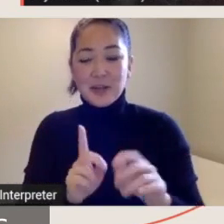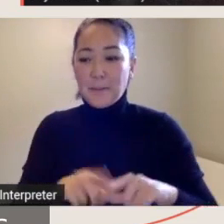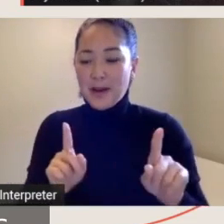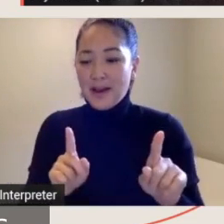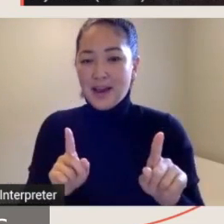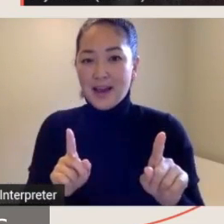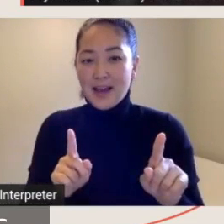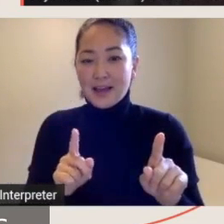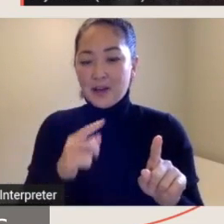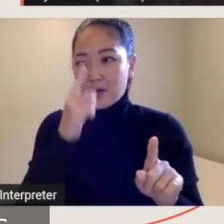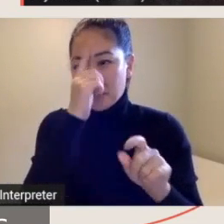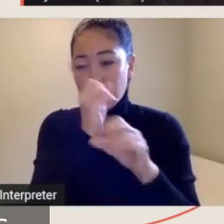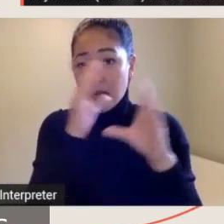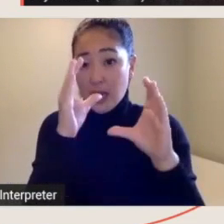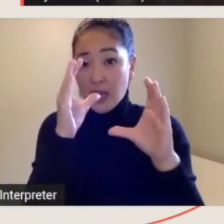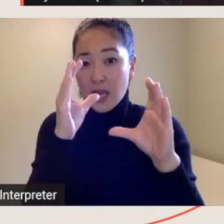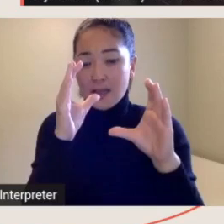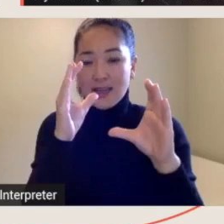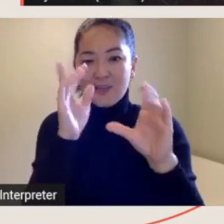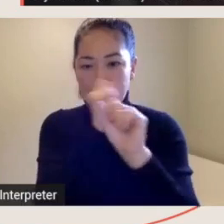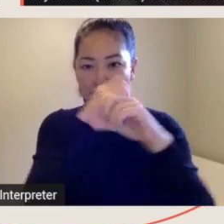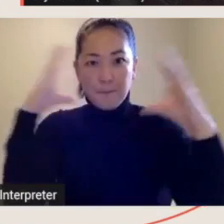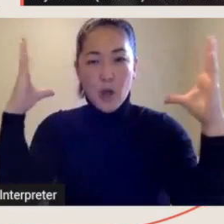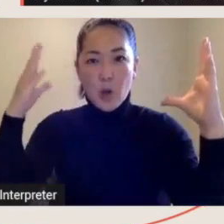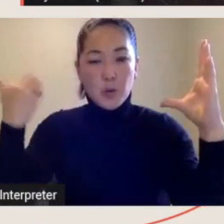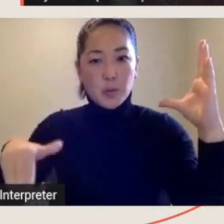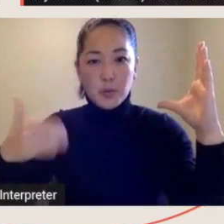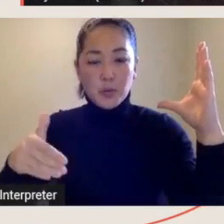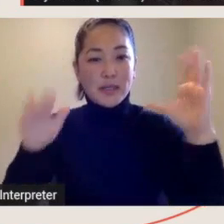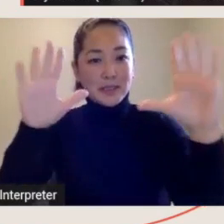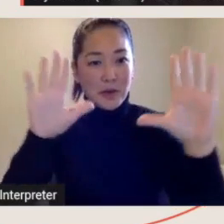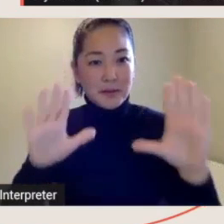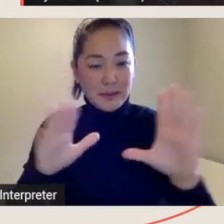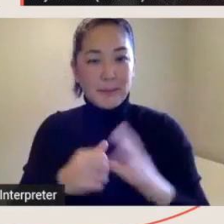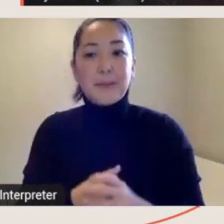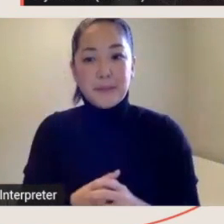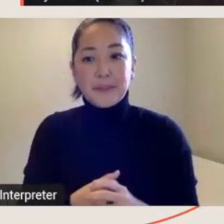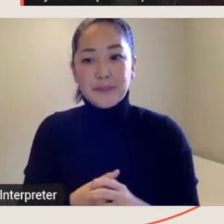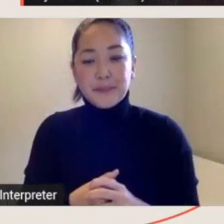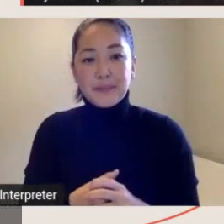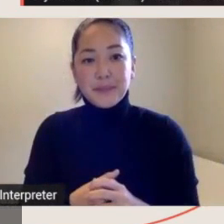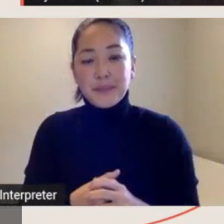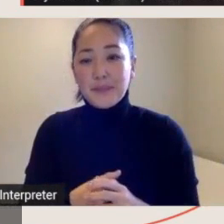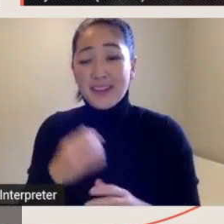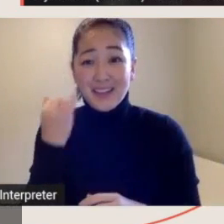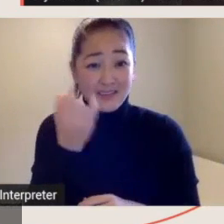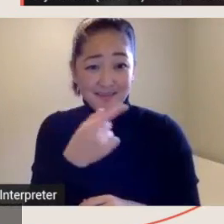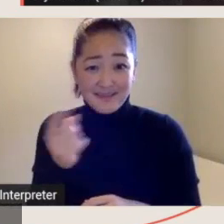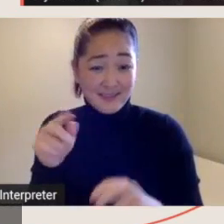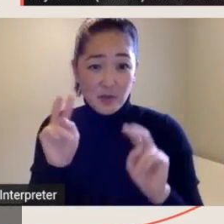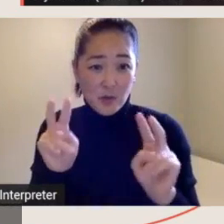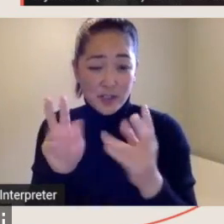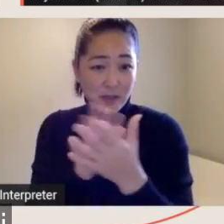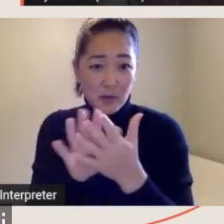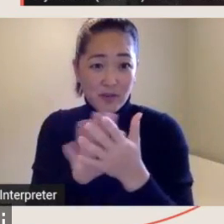any one of us could have imagined it to be. So yeah. Yeah, that's truly, I mean, for anyone watching, that's truly one of the scenes where